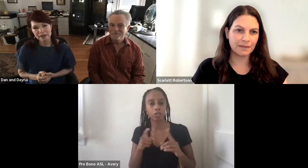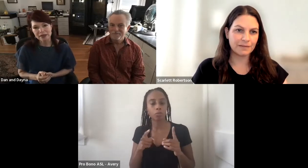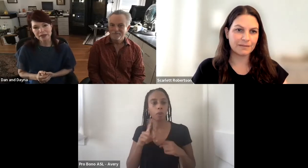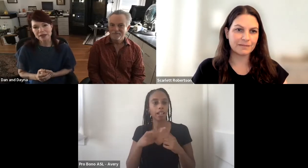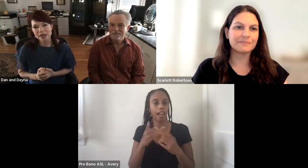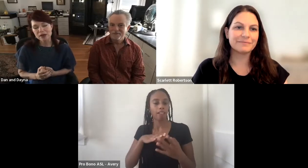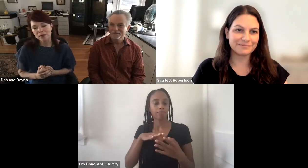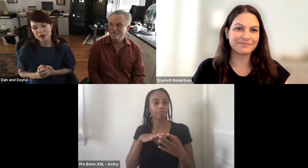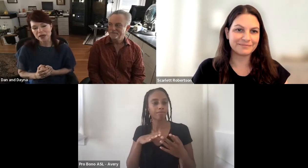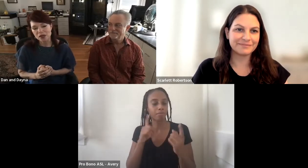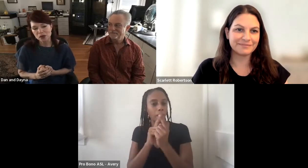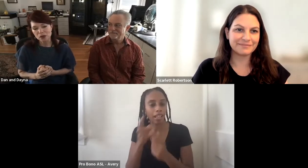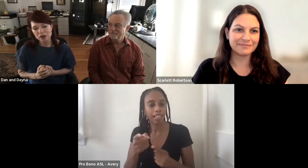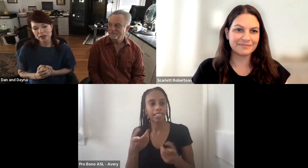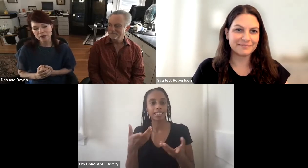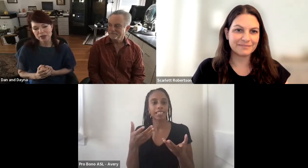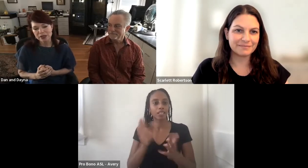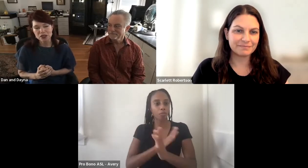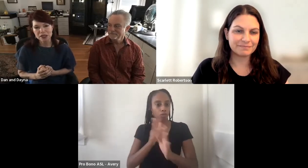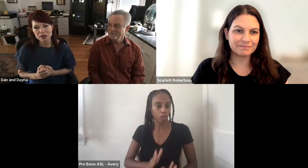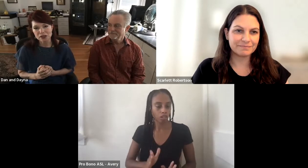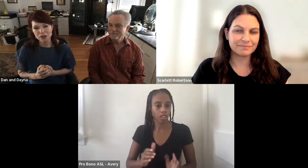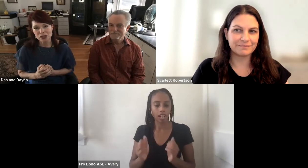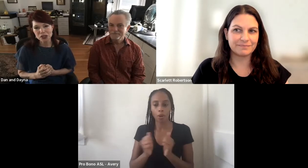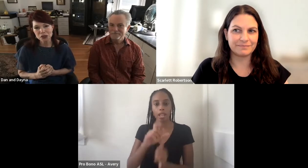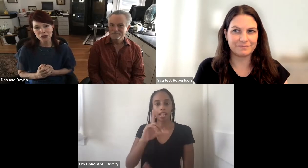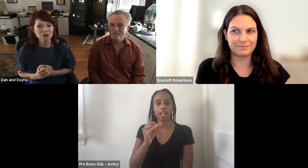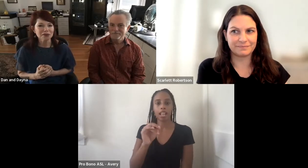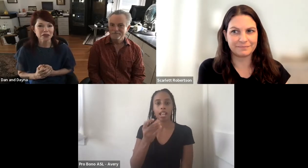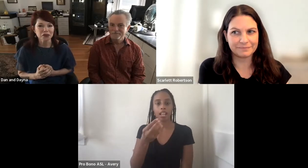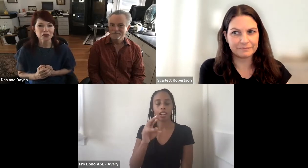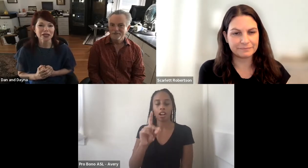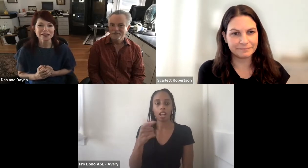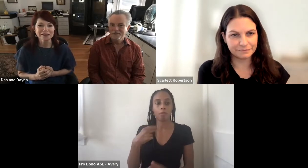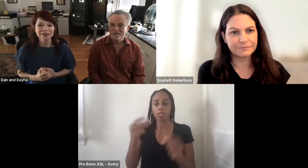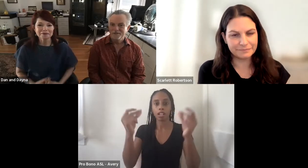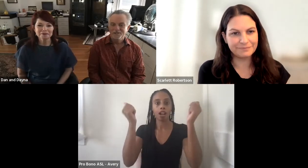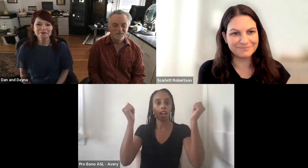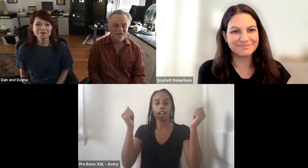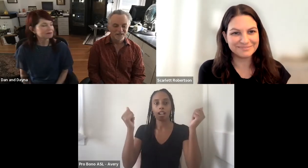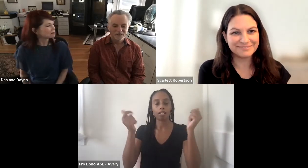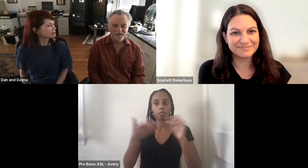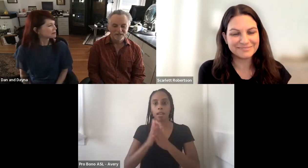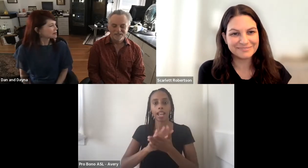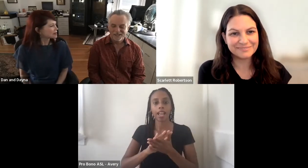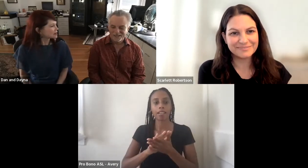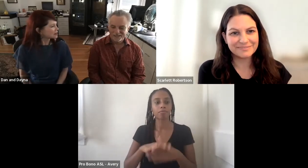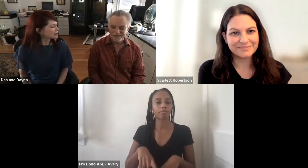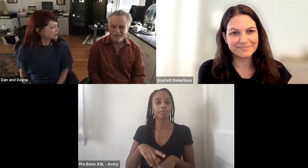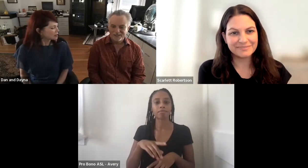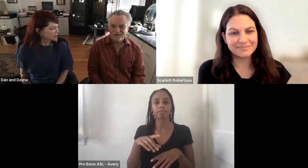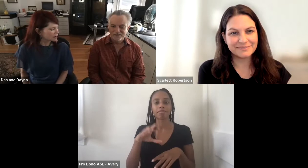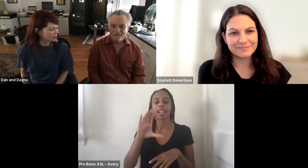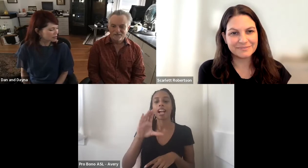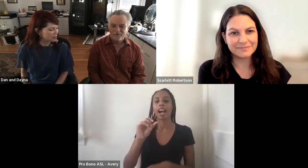like. It was instant converts to Leonard Cohenites. There's something that he